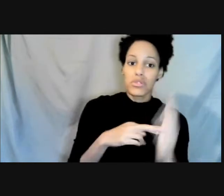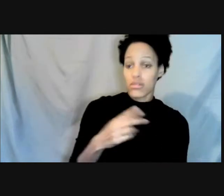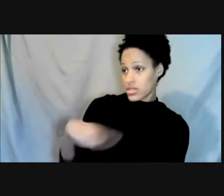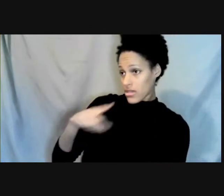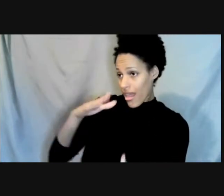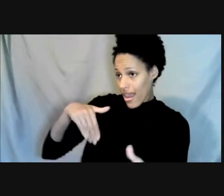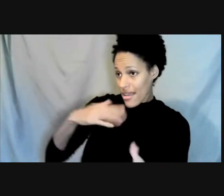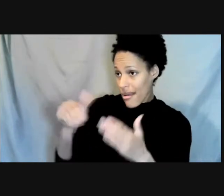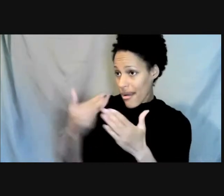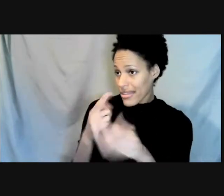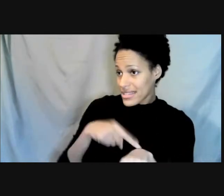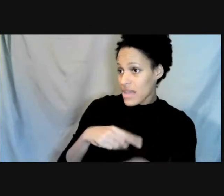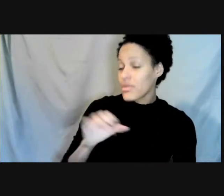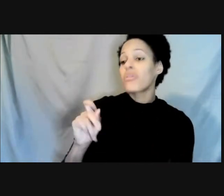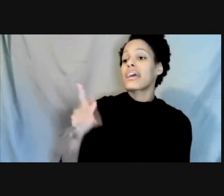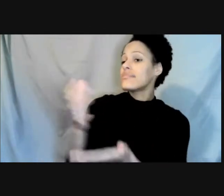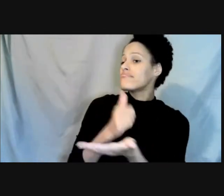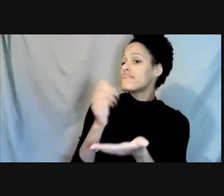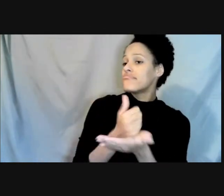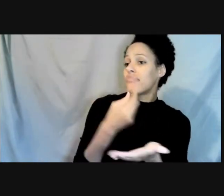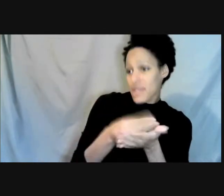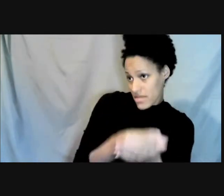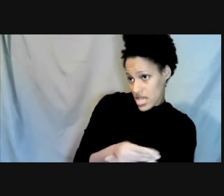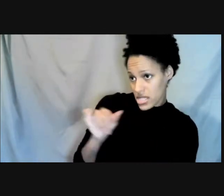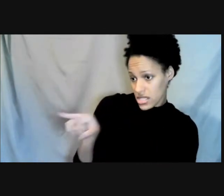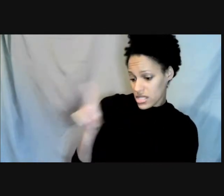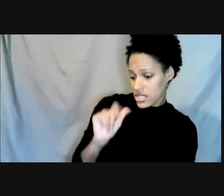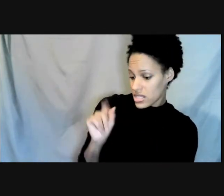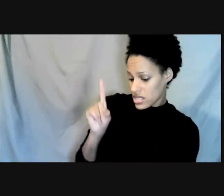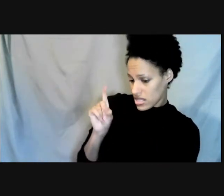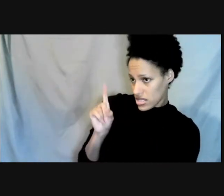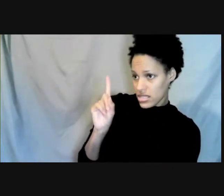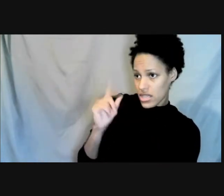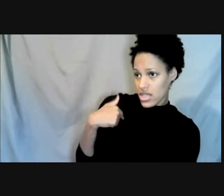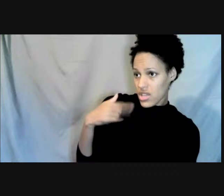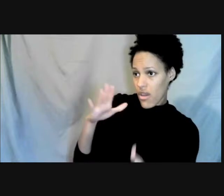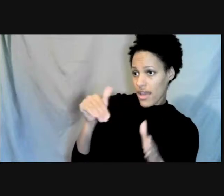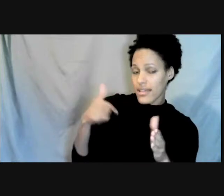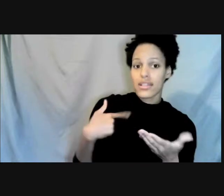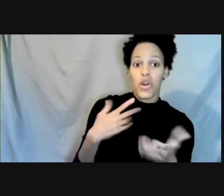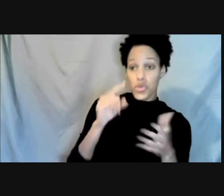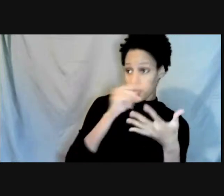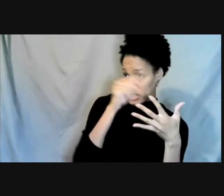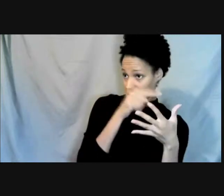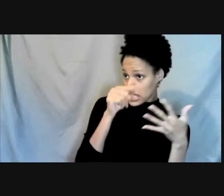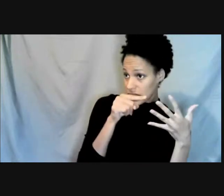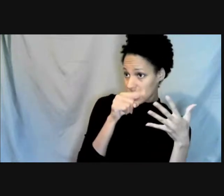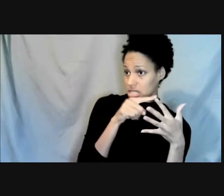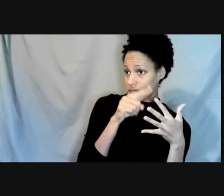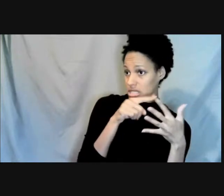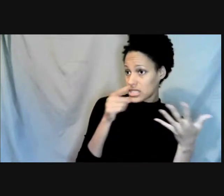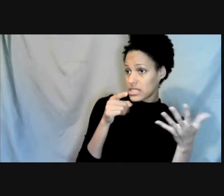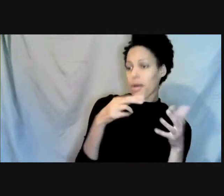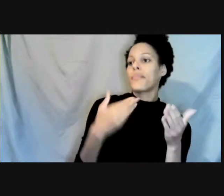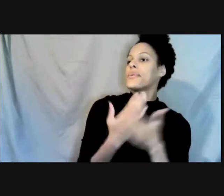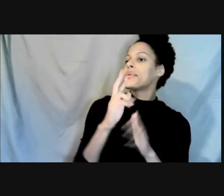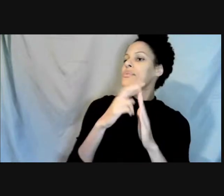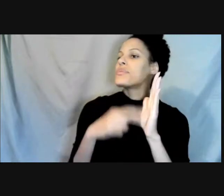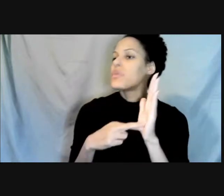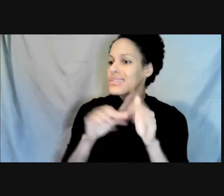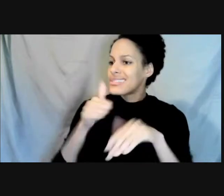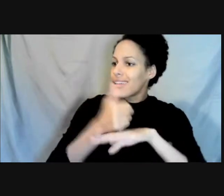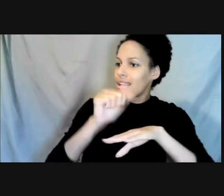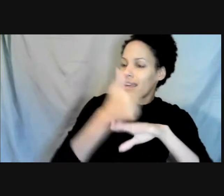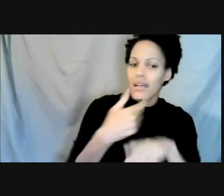money. We taking money if you late. Okay, you doing this? Okay, that's the new rule. So the list, he was like, y'all creating all the rules